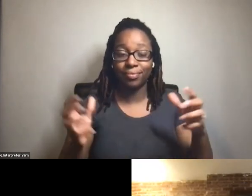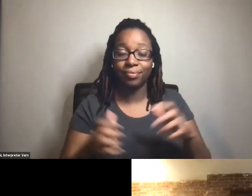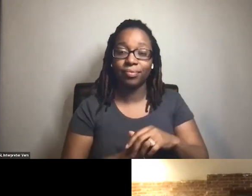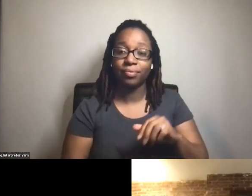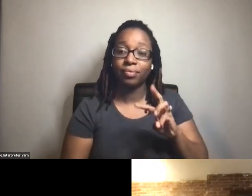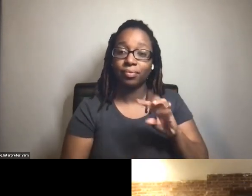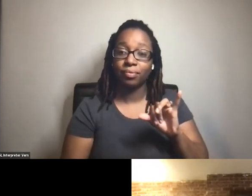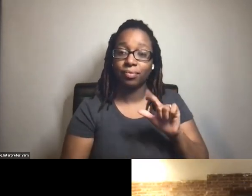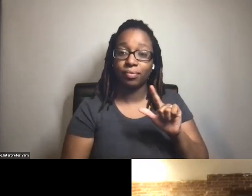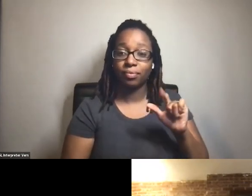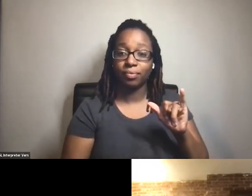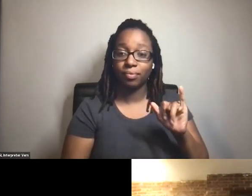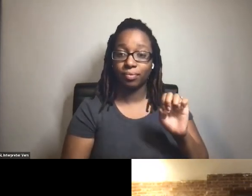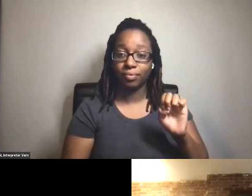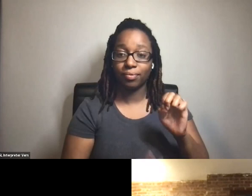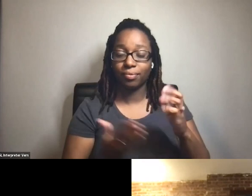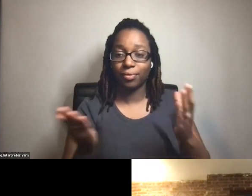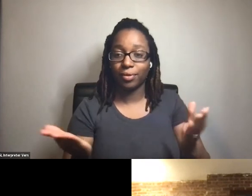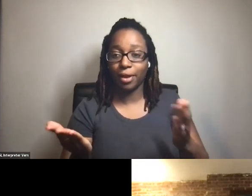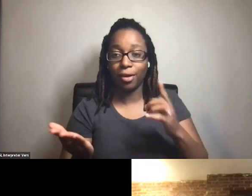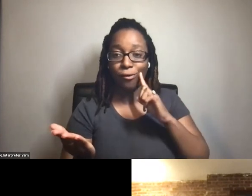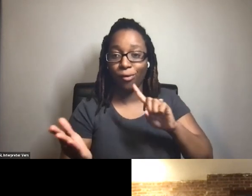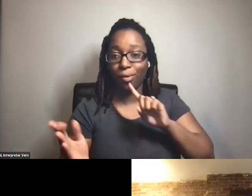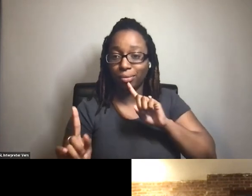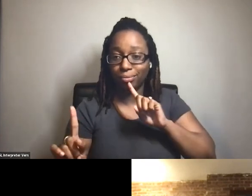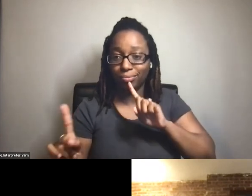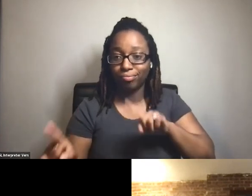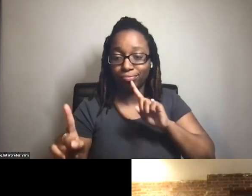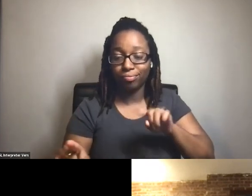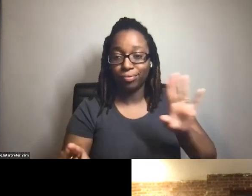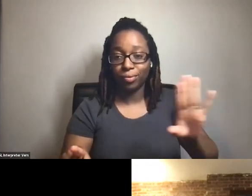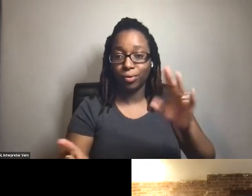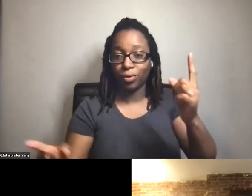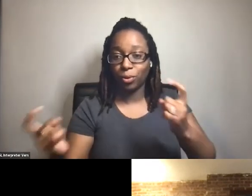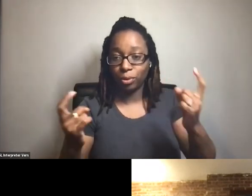Willie is here to answer questions. Are there any questions?